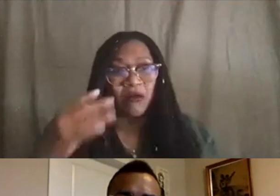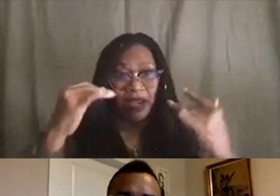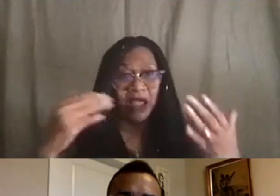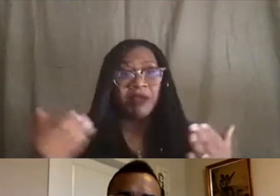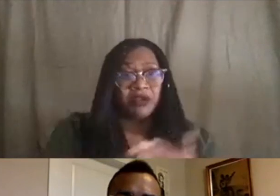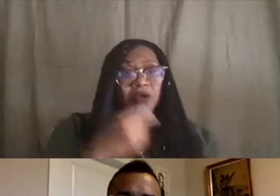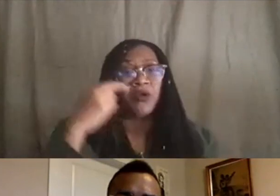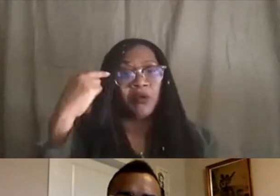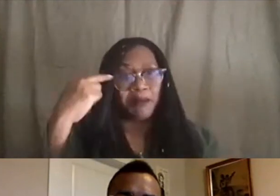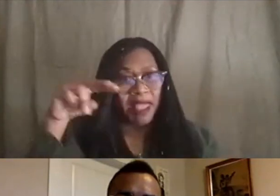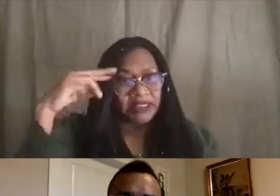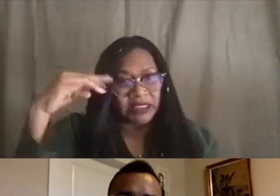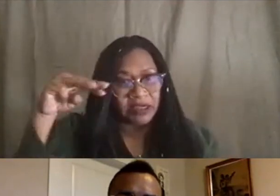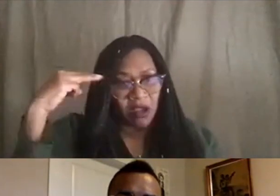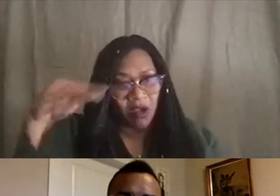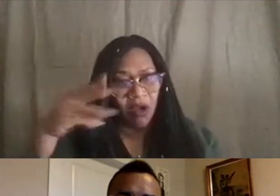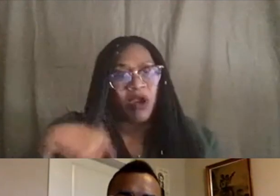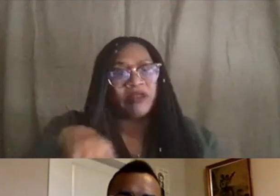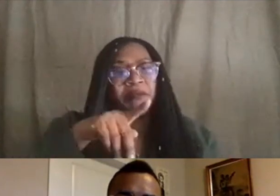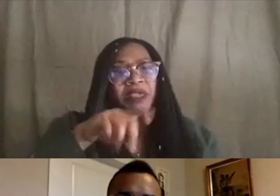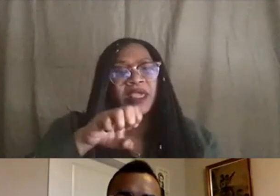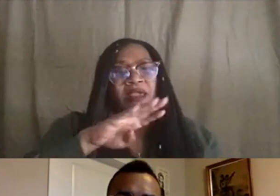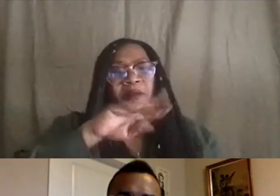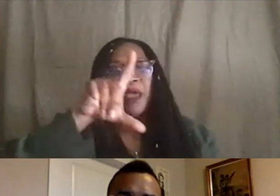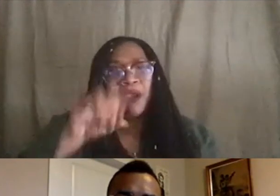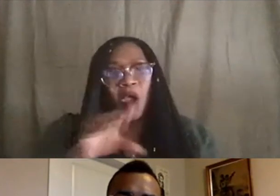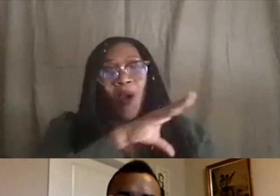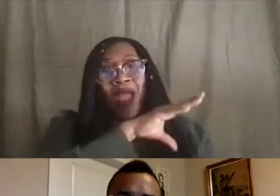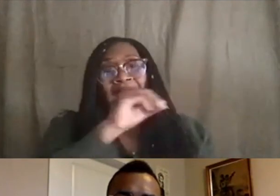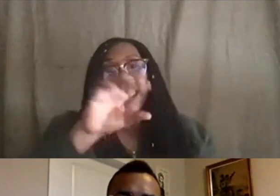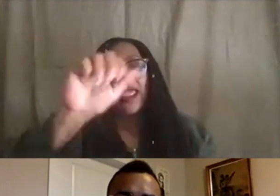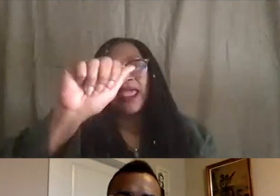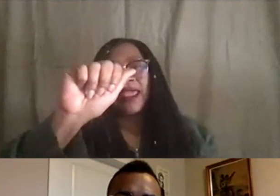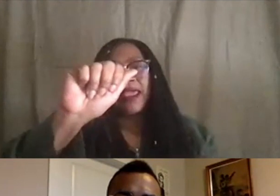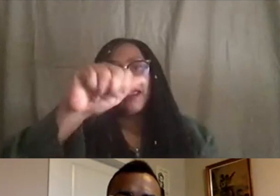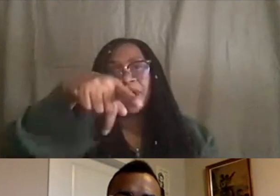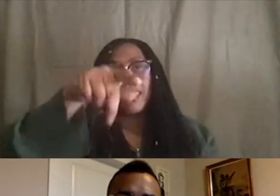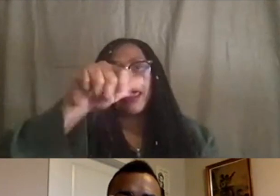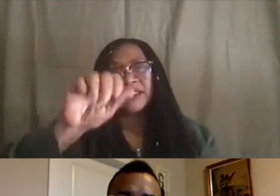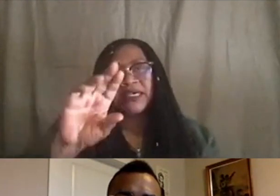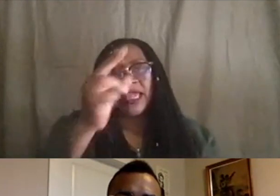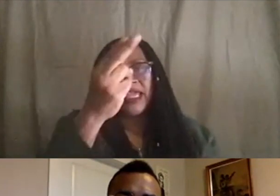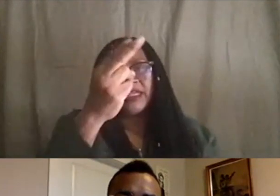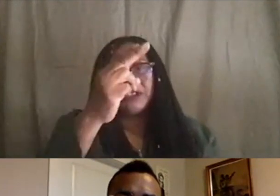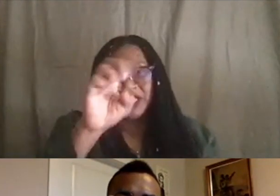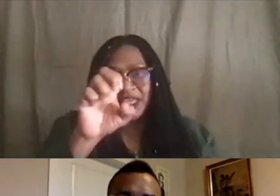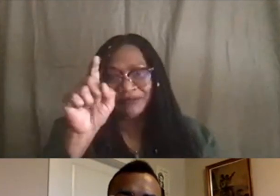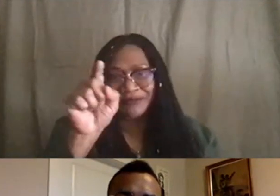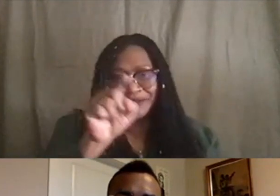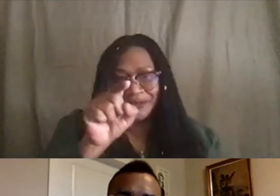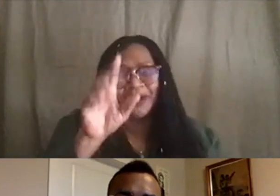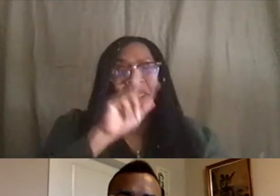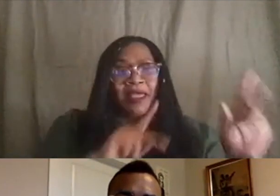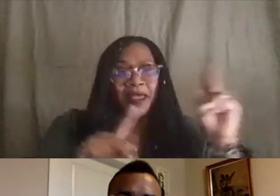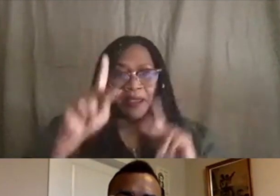now, where the Pueblo Diné and Apache people have been